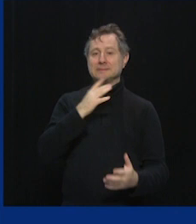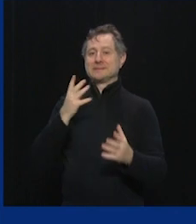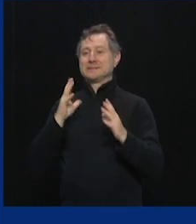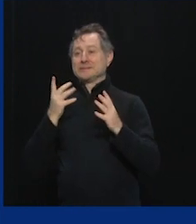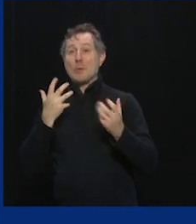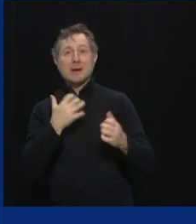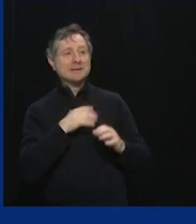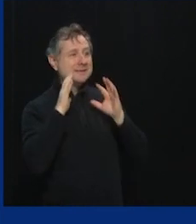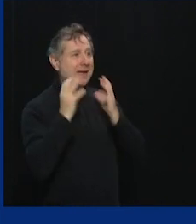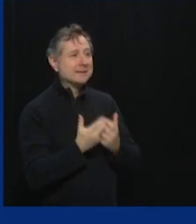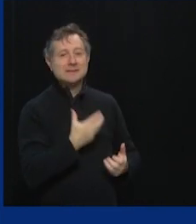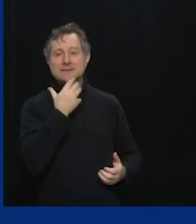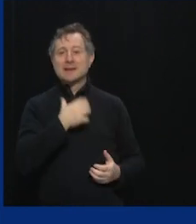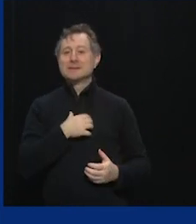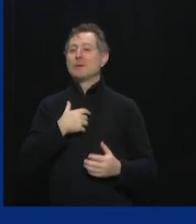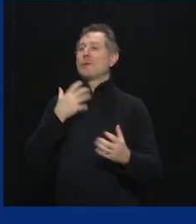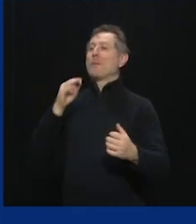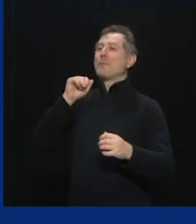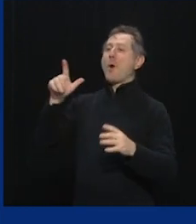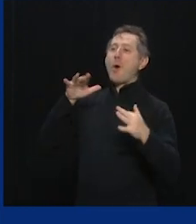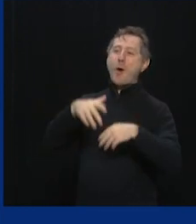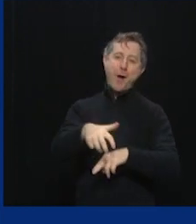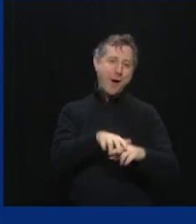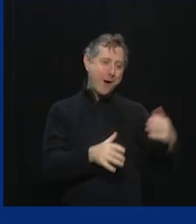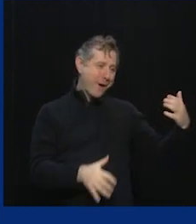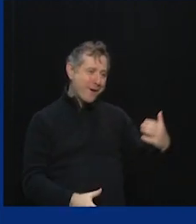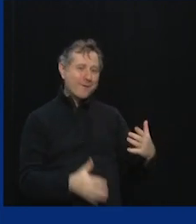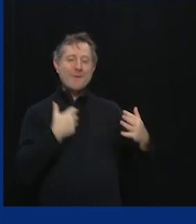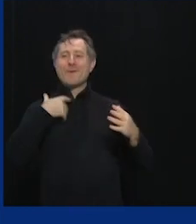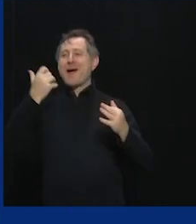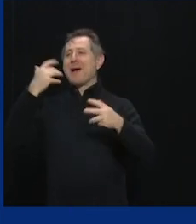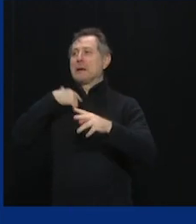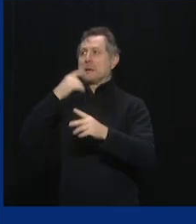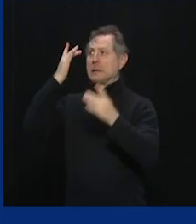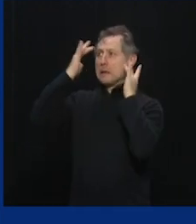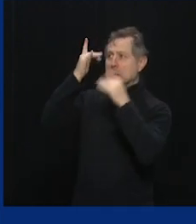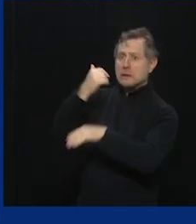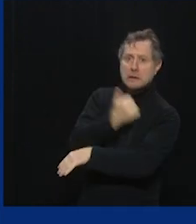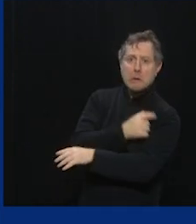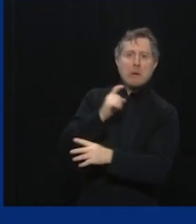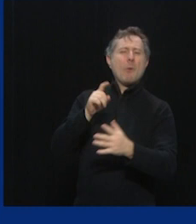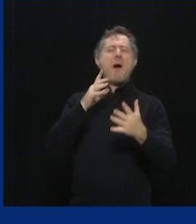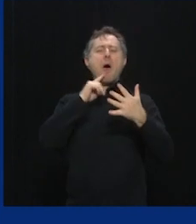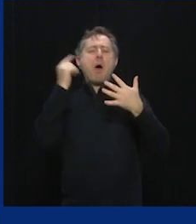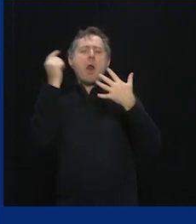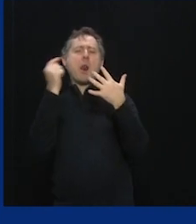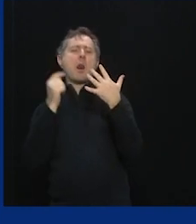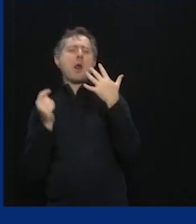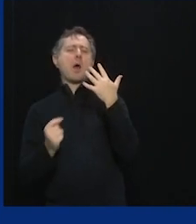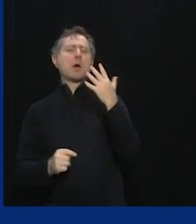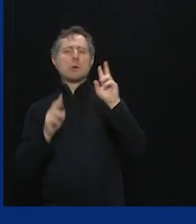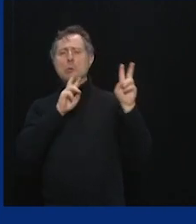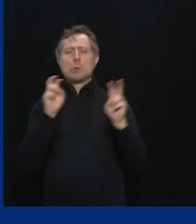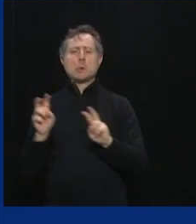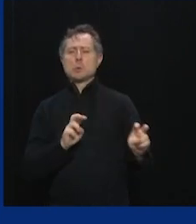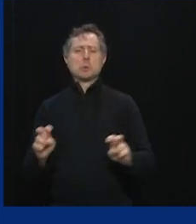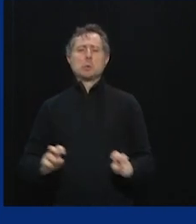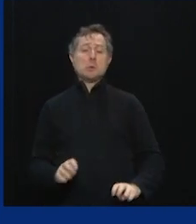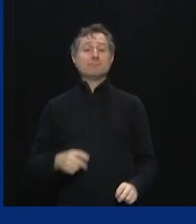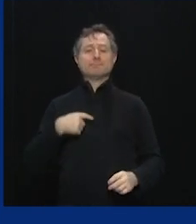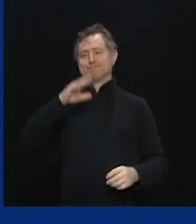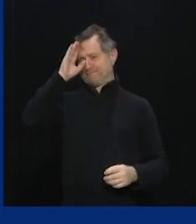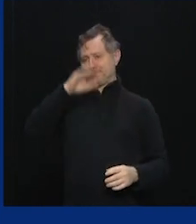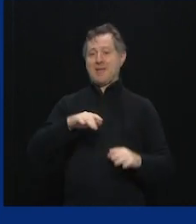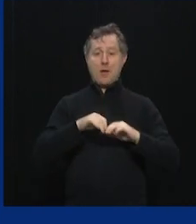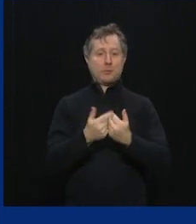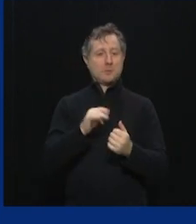is vaccinated. We need to get more people vaccinated to drive these numbers down. We know the answer. The answer is within our reach, and these